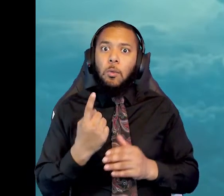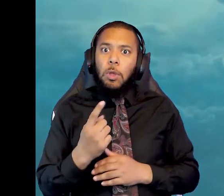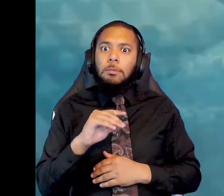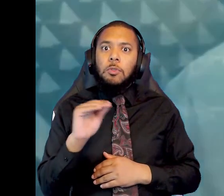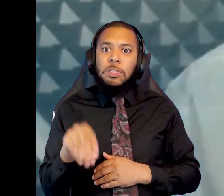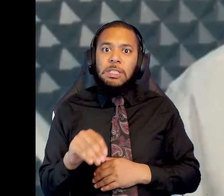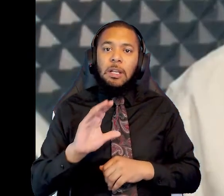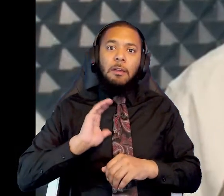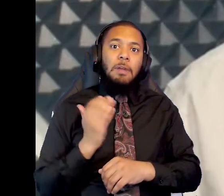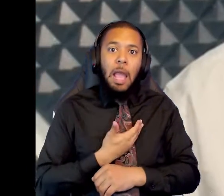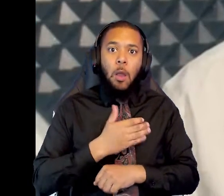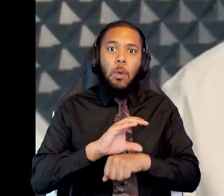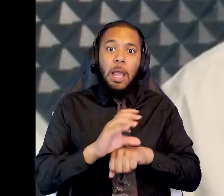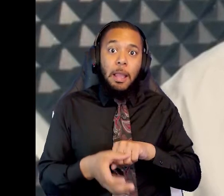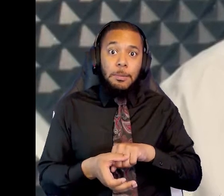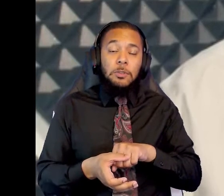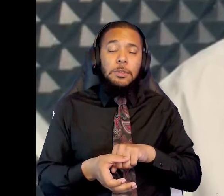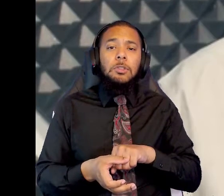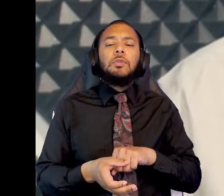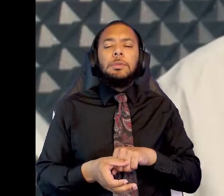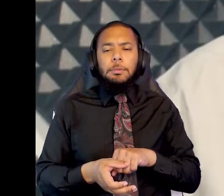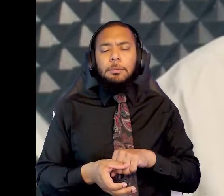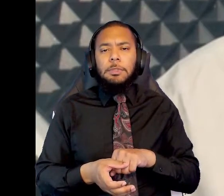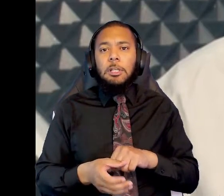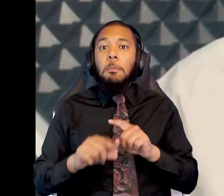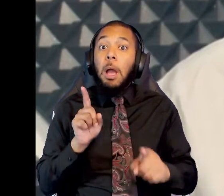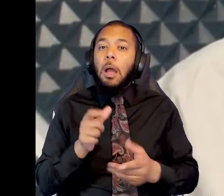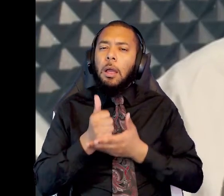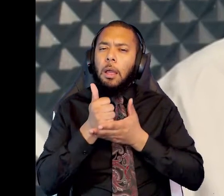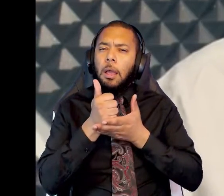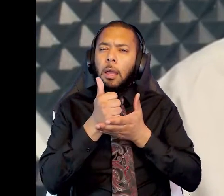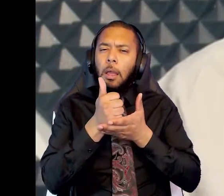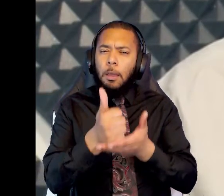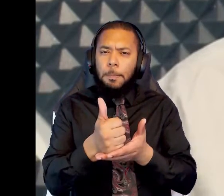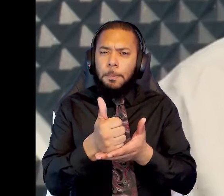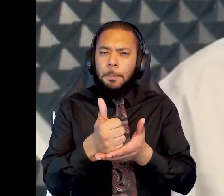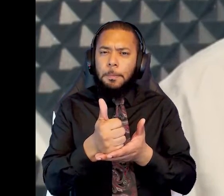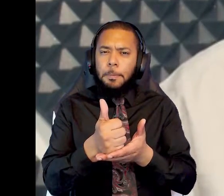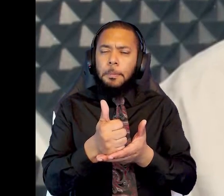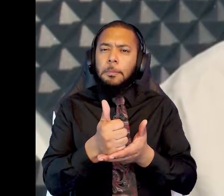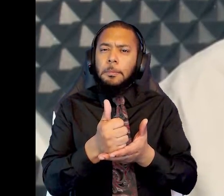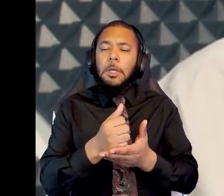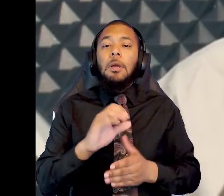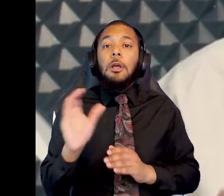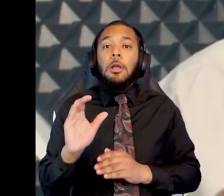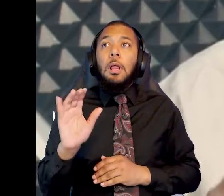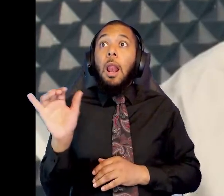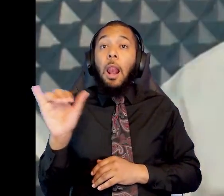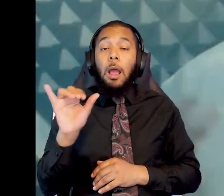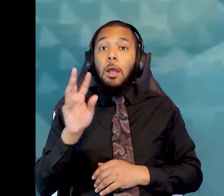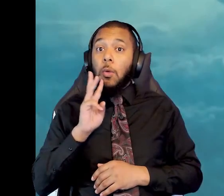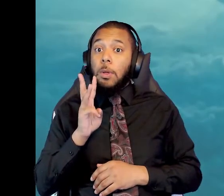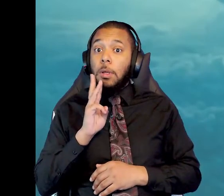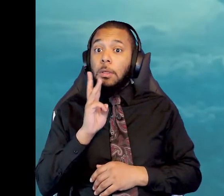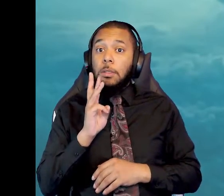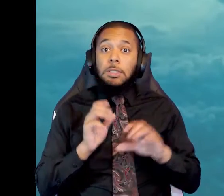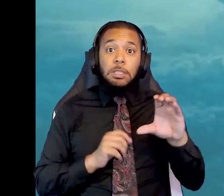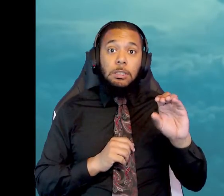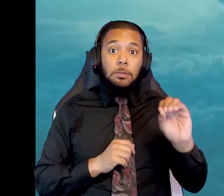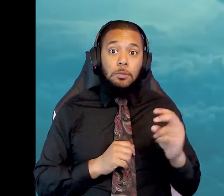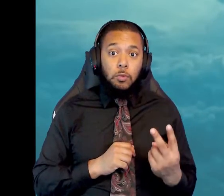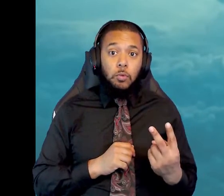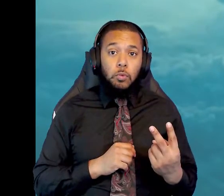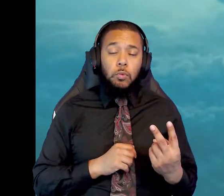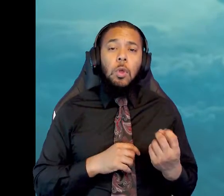atmosphere, but it does some very important things for our atmosphere. Like water vapor, carbon dioxide does help keep some of